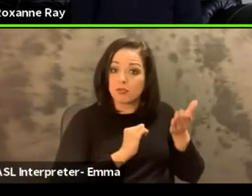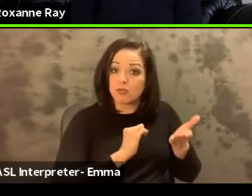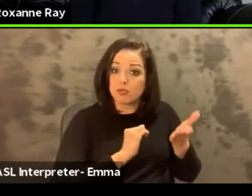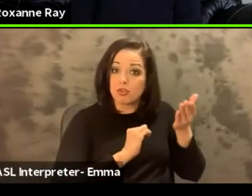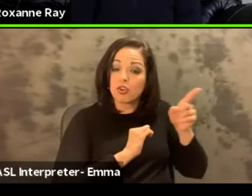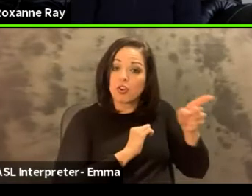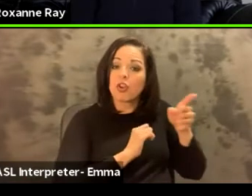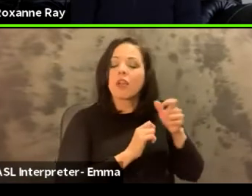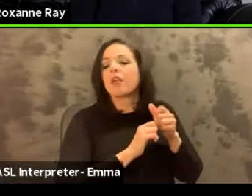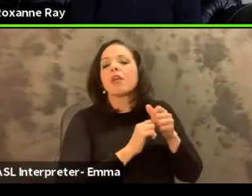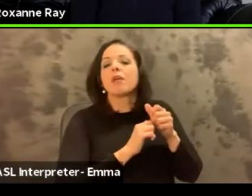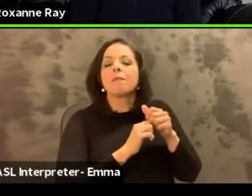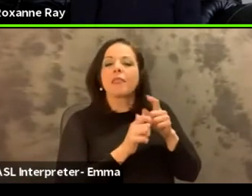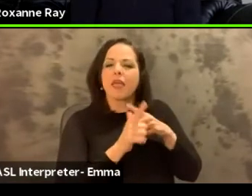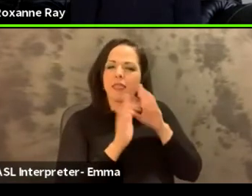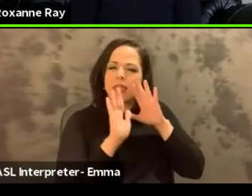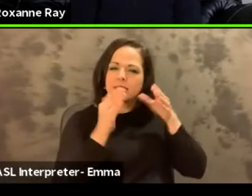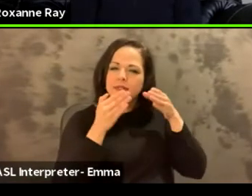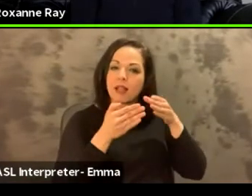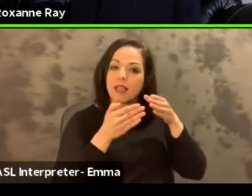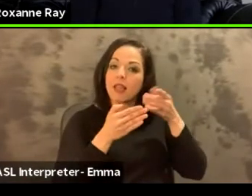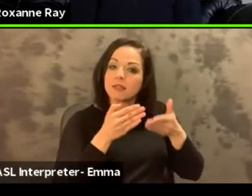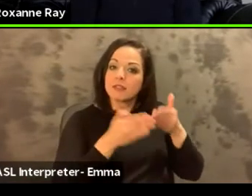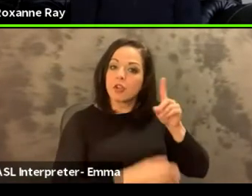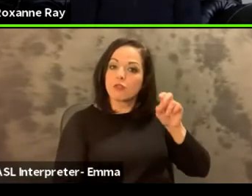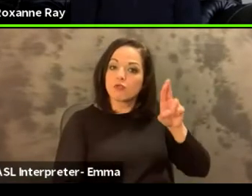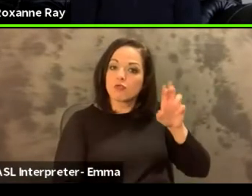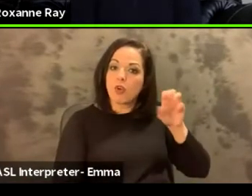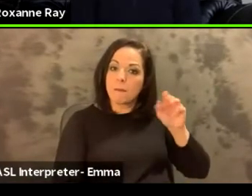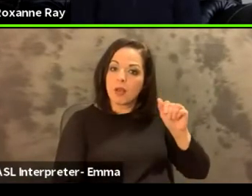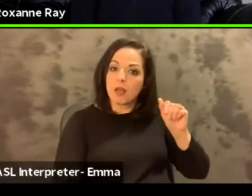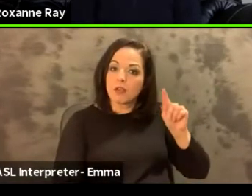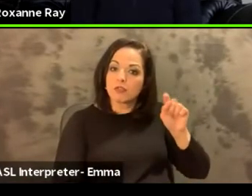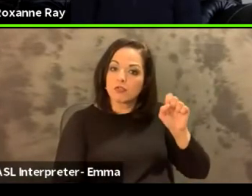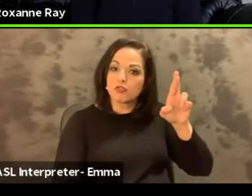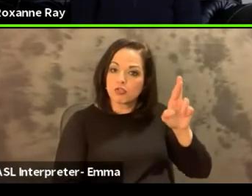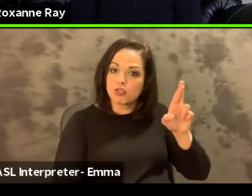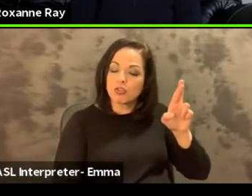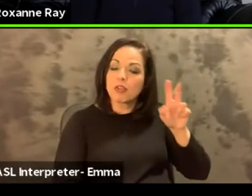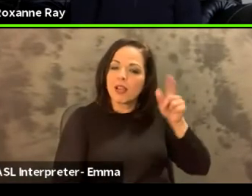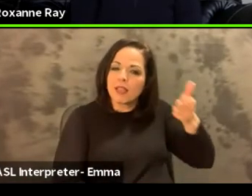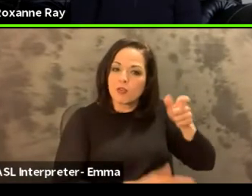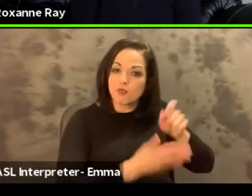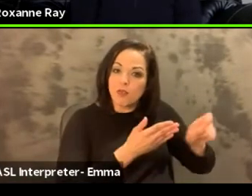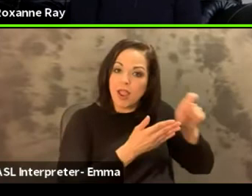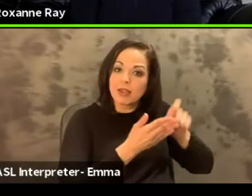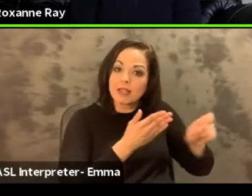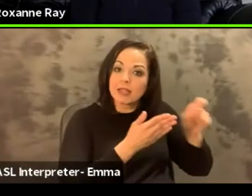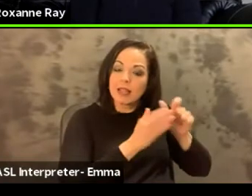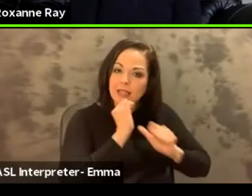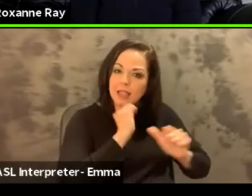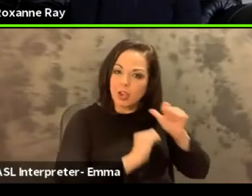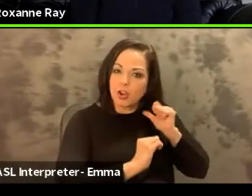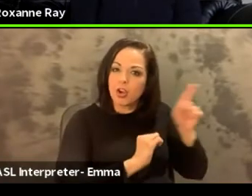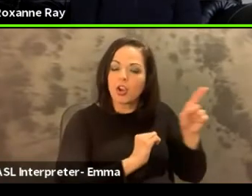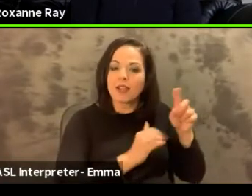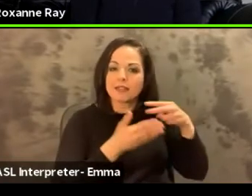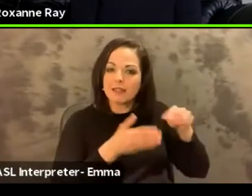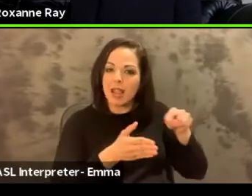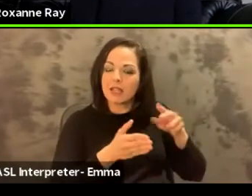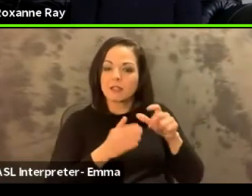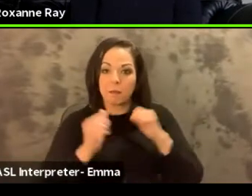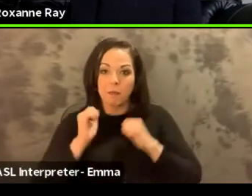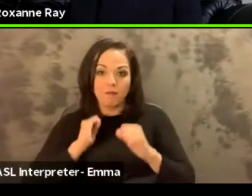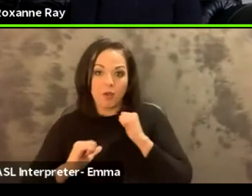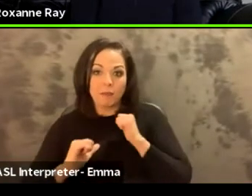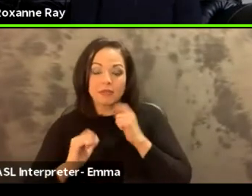lens that I continue to take while writing about theater, dance, and performance. I came to the